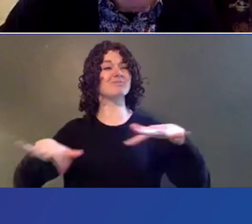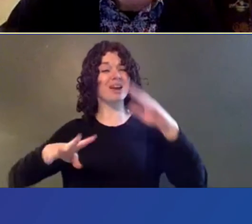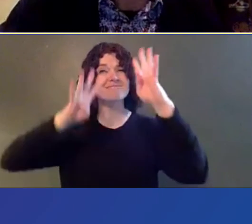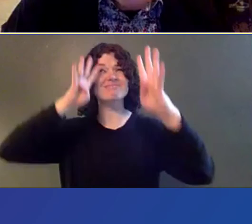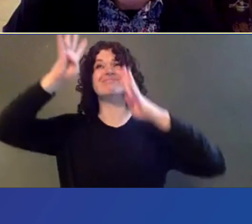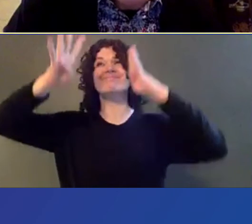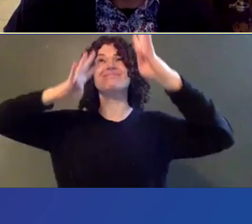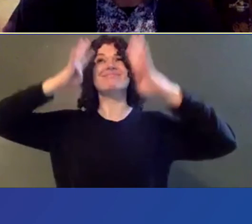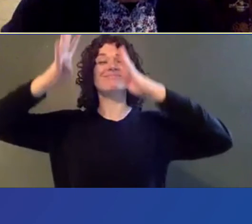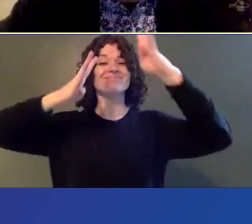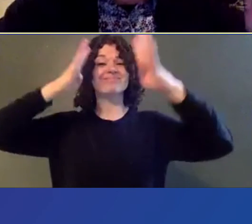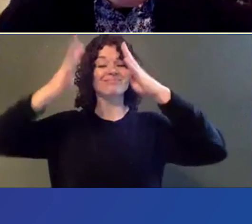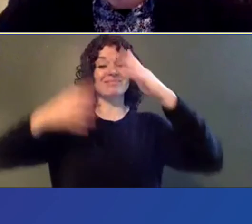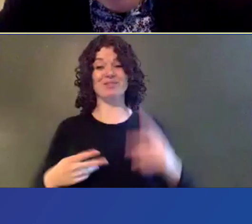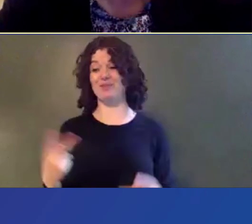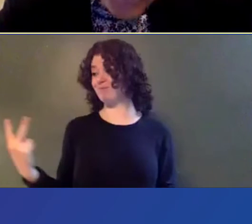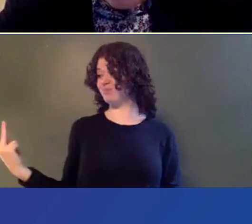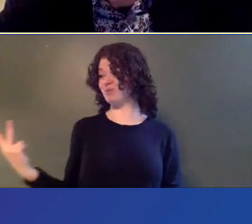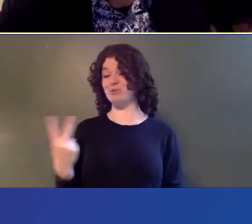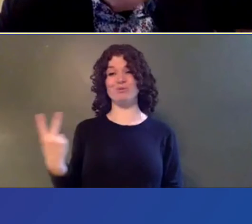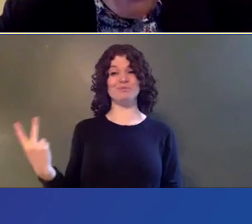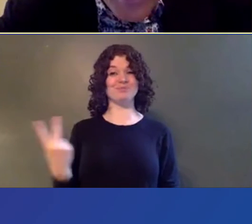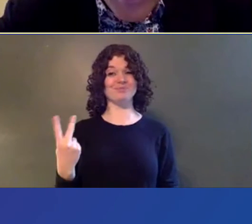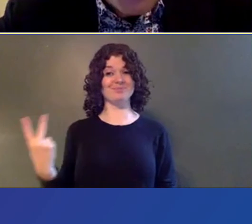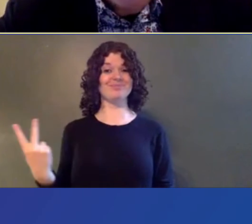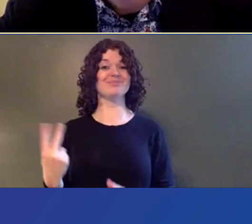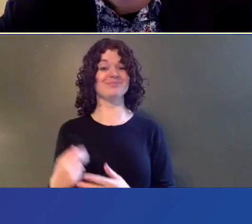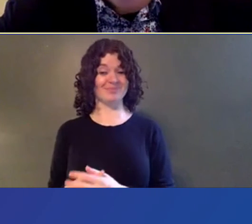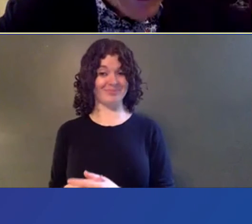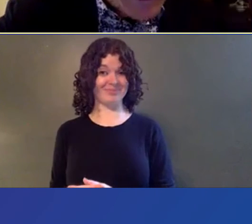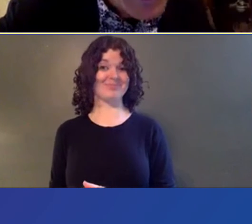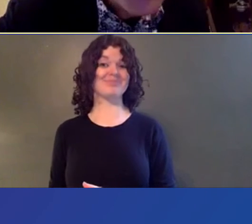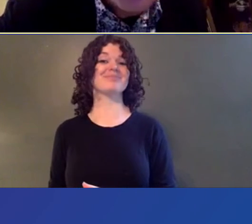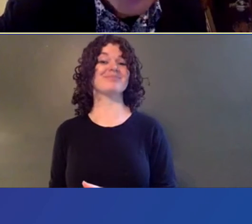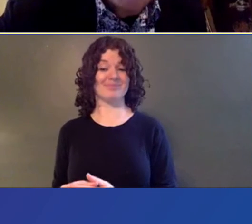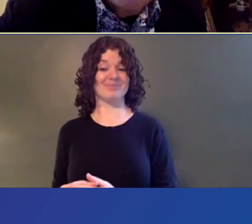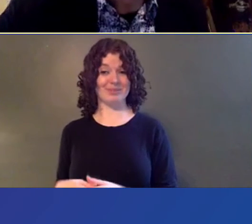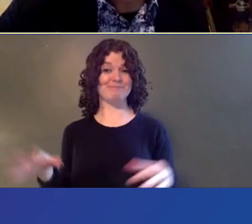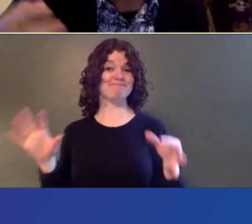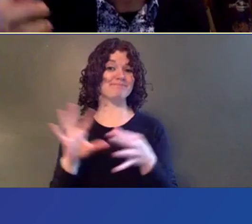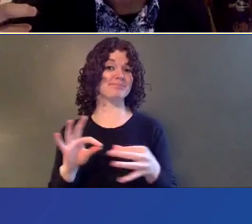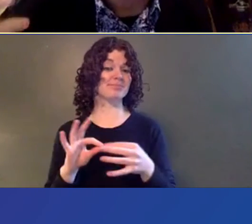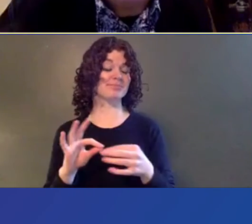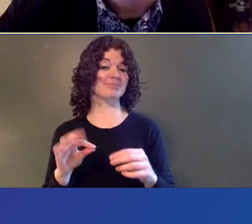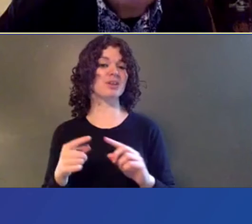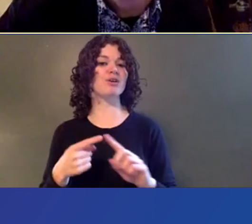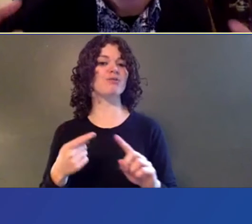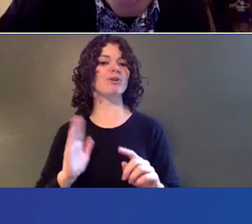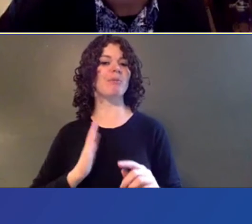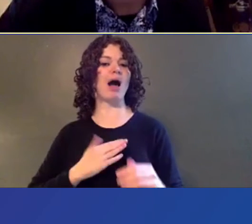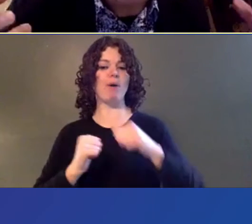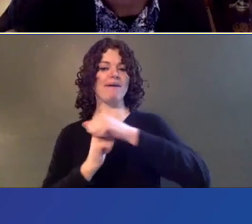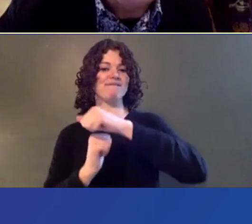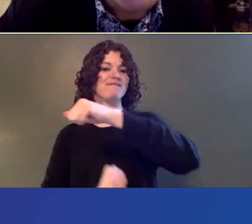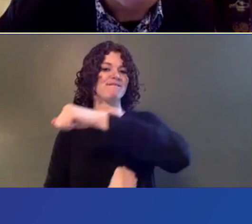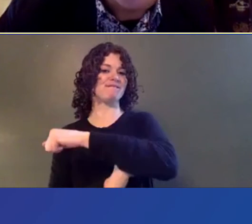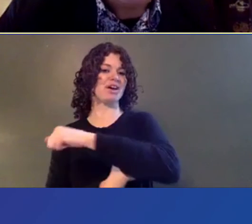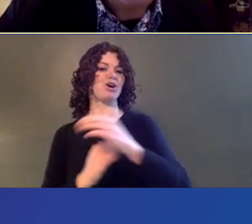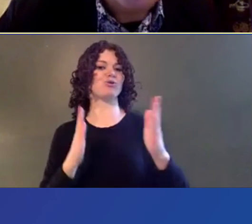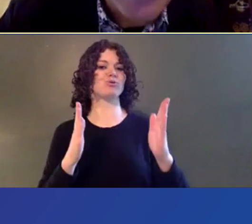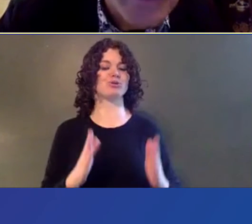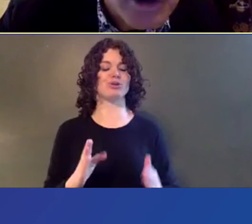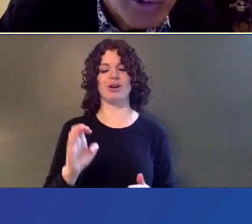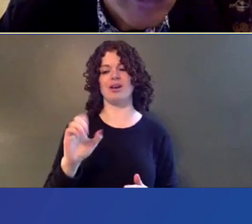I continue to say, from which comes from our founder, Ellen Stewart, we jump off the